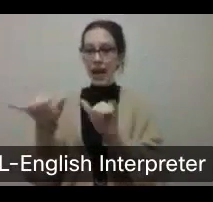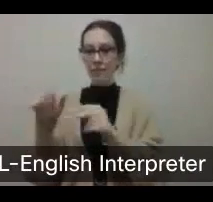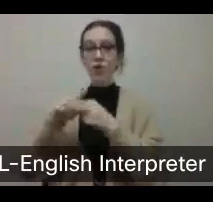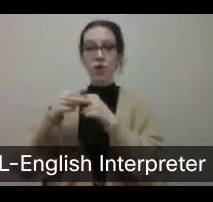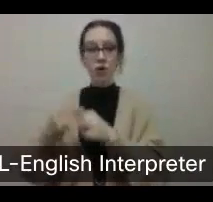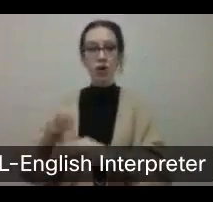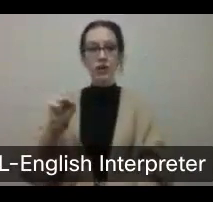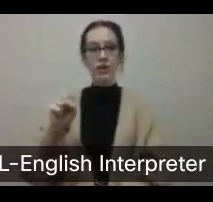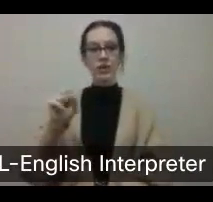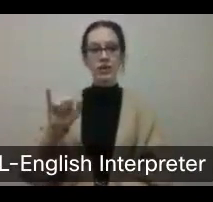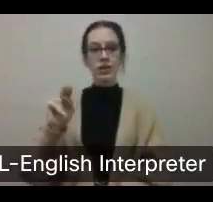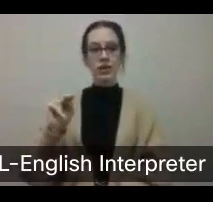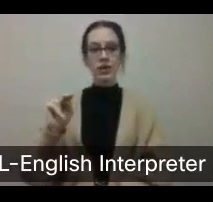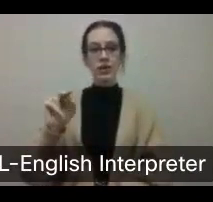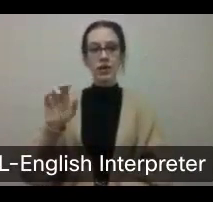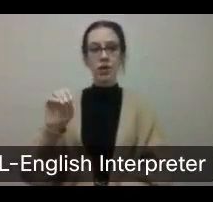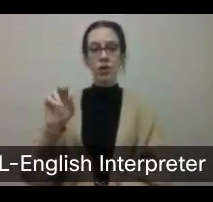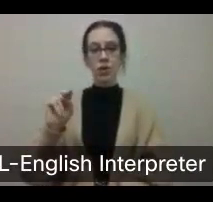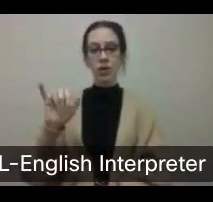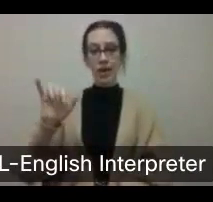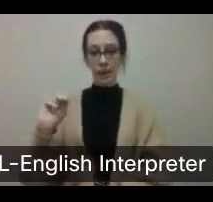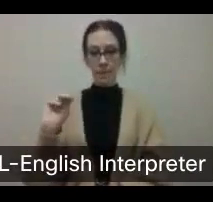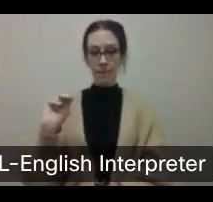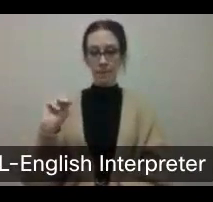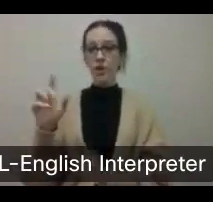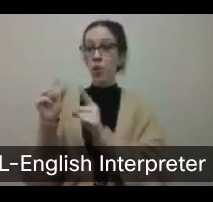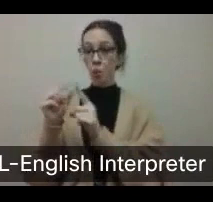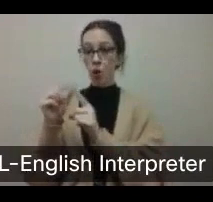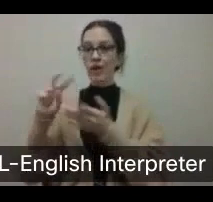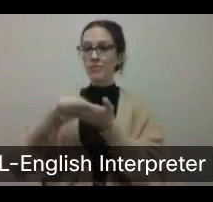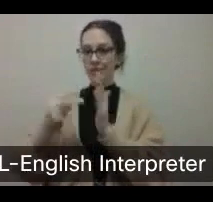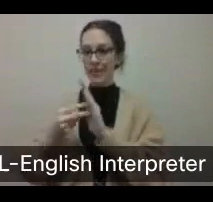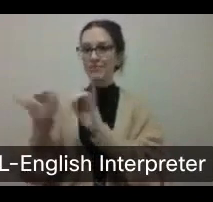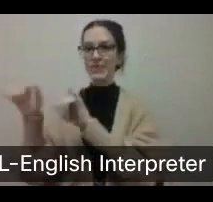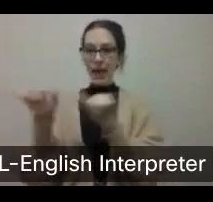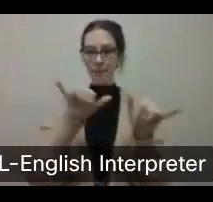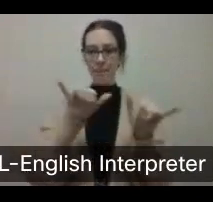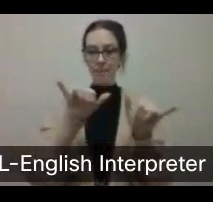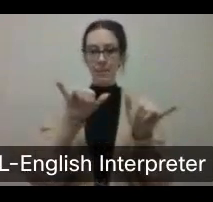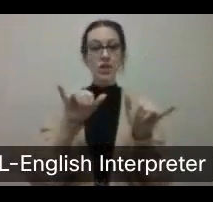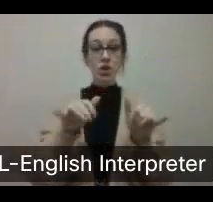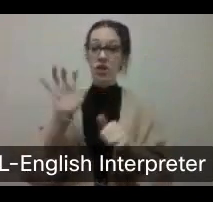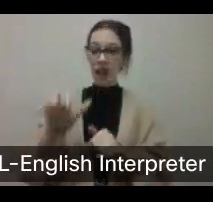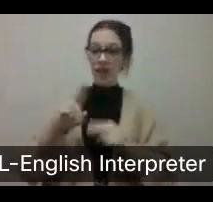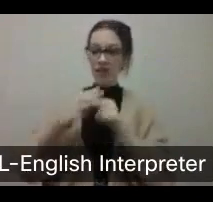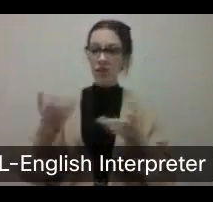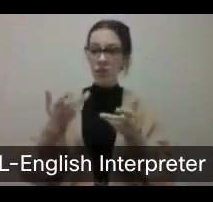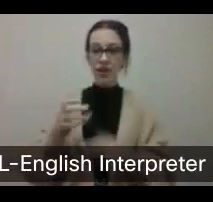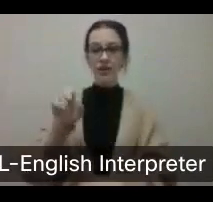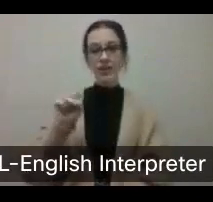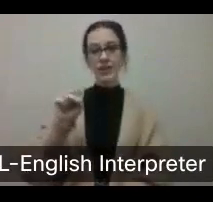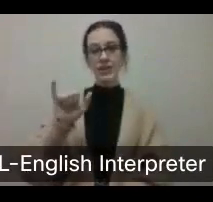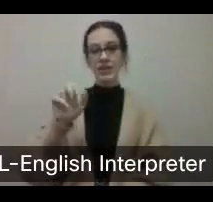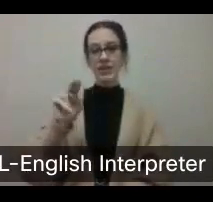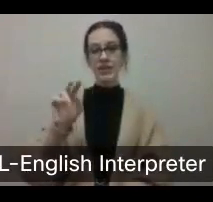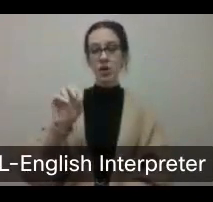the original text. So this can turn into something that is called synonym swapping, so just changing out words.